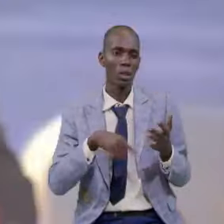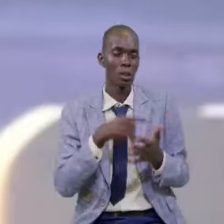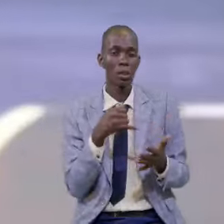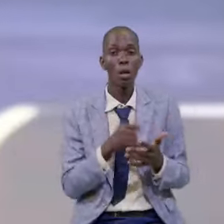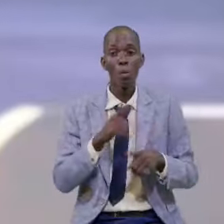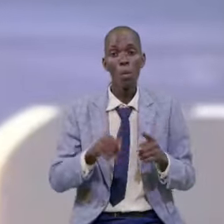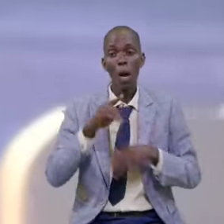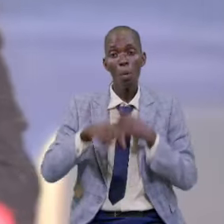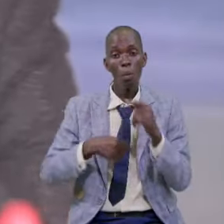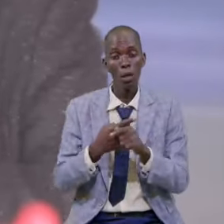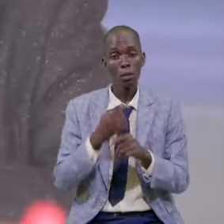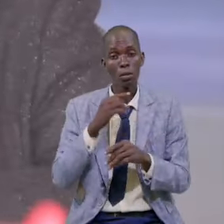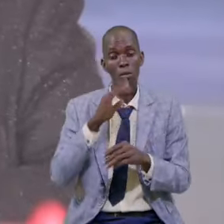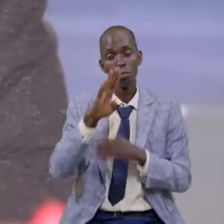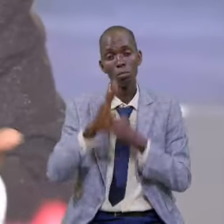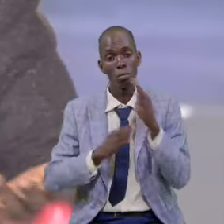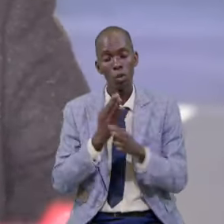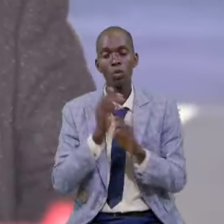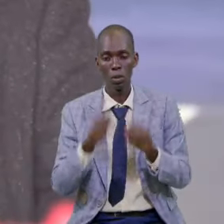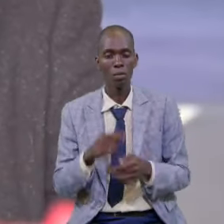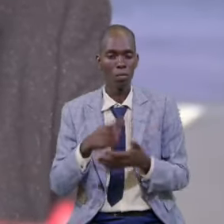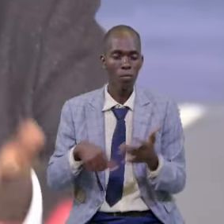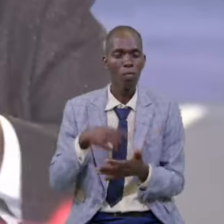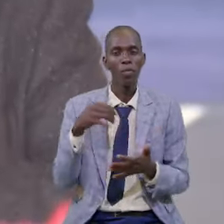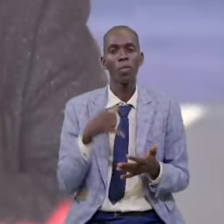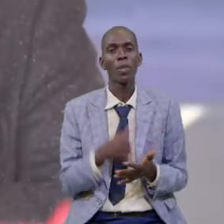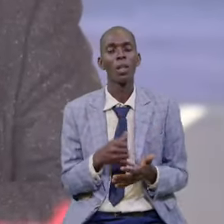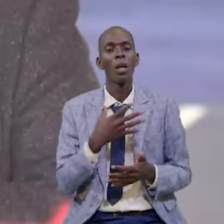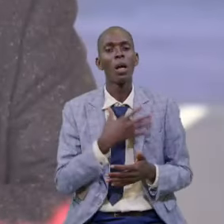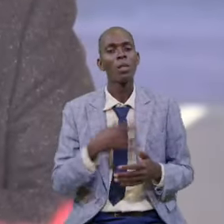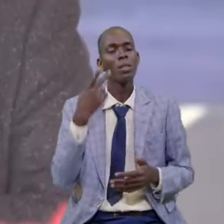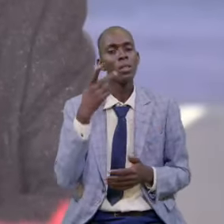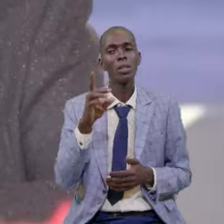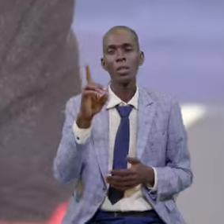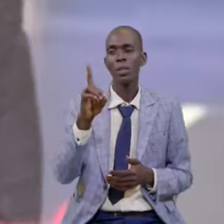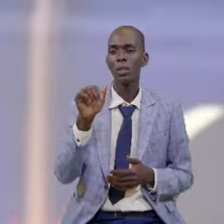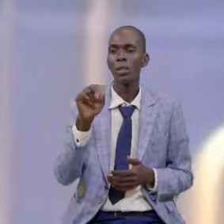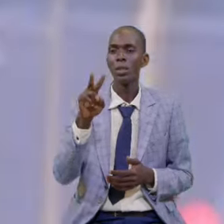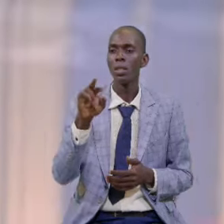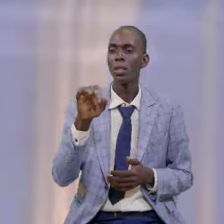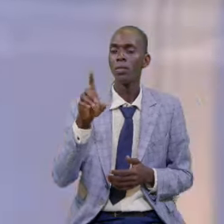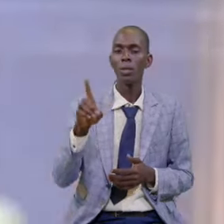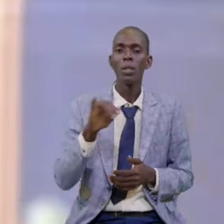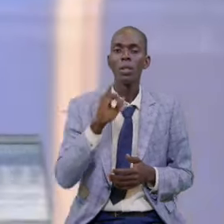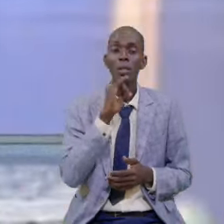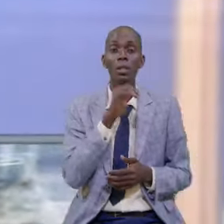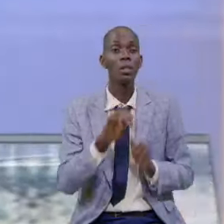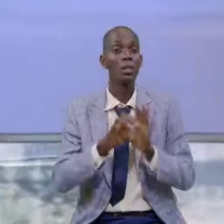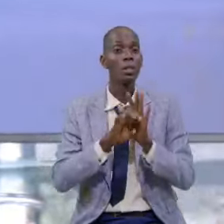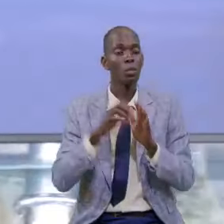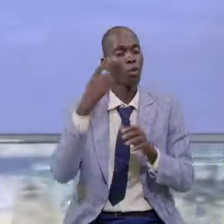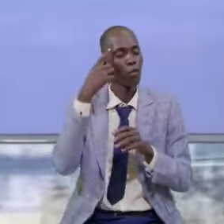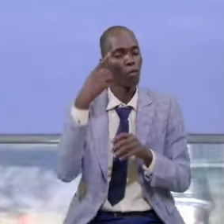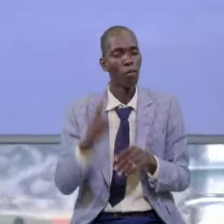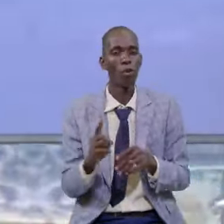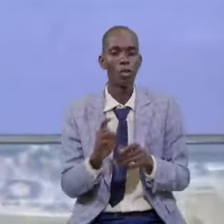Now, David was a prototype for change makers. Let me go over that again.